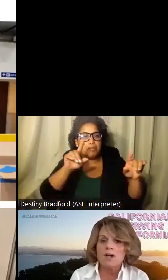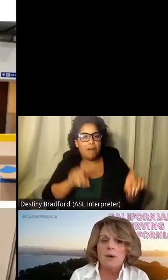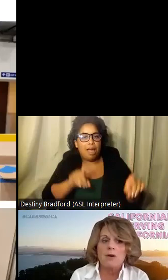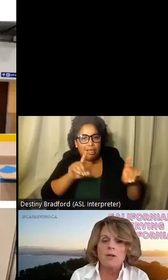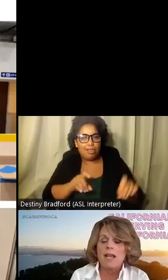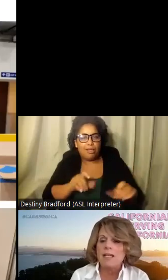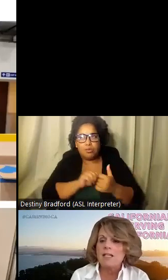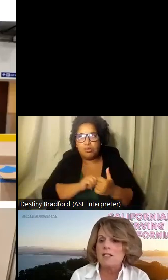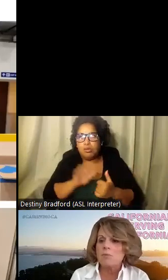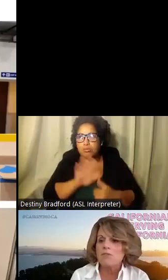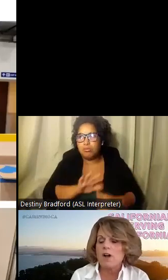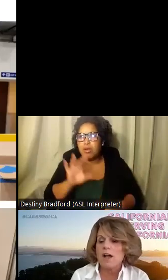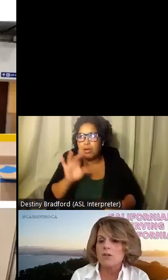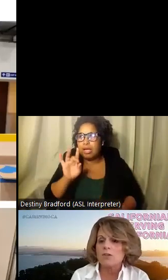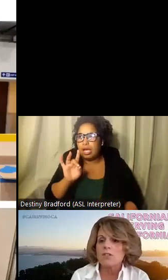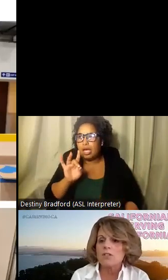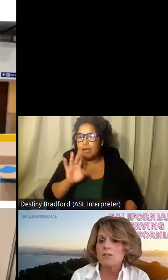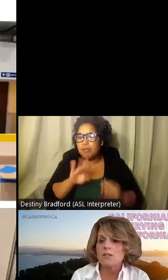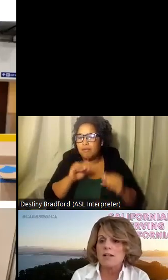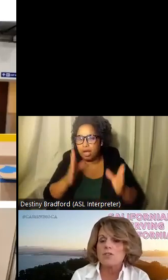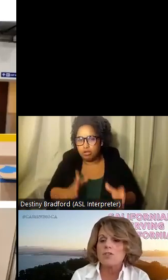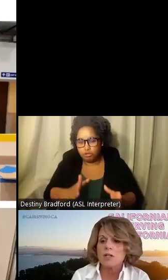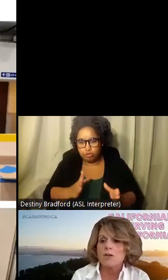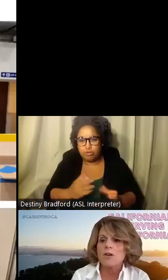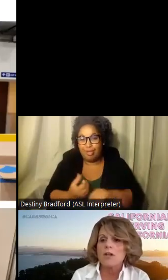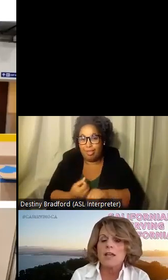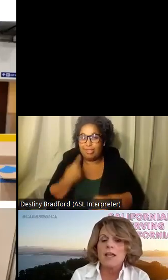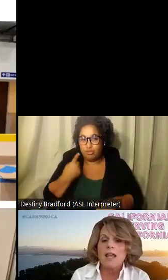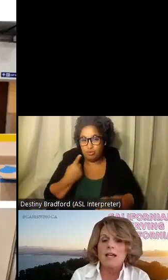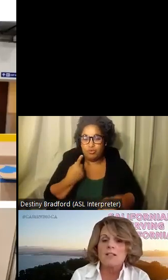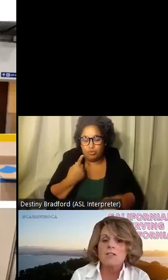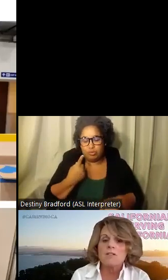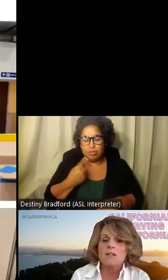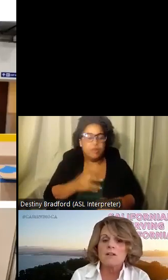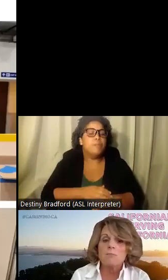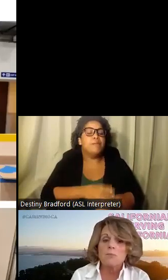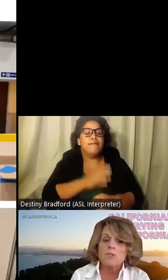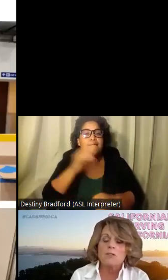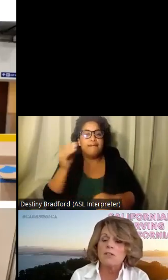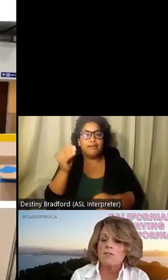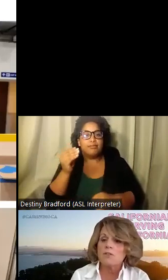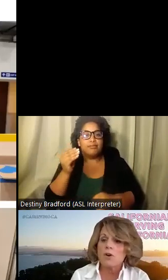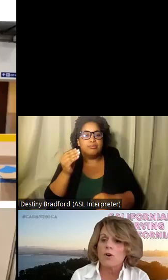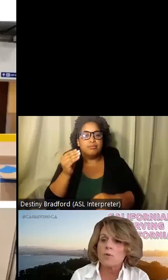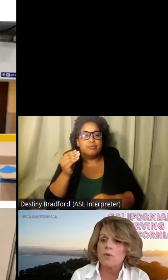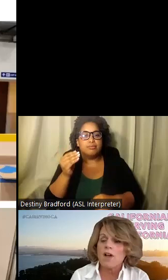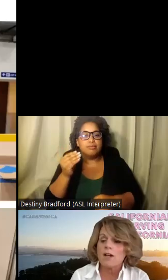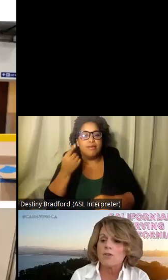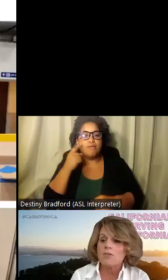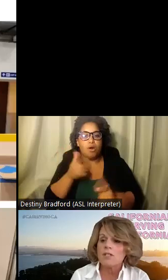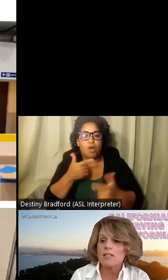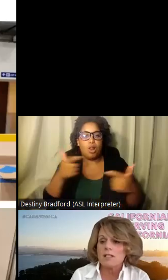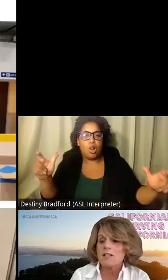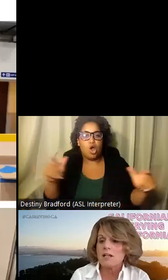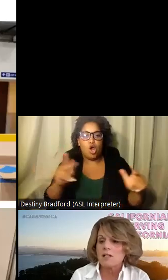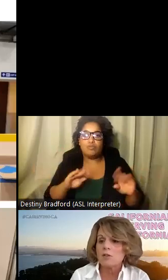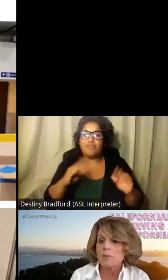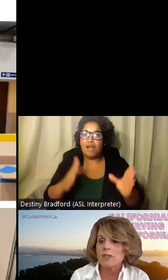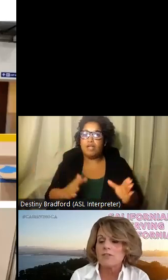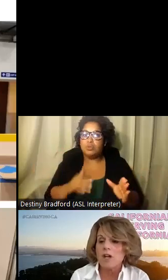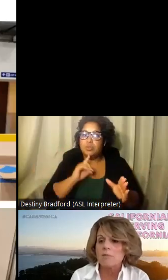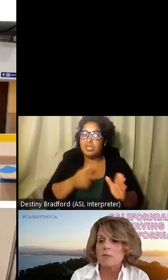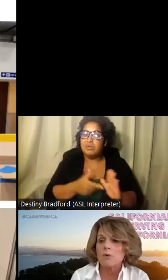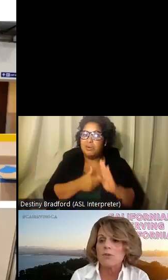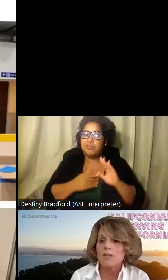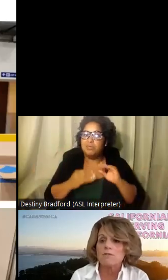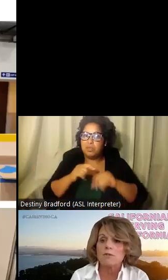with about 8 providers last year, and particularly for large providers, it does take a little bit